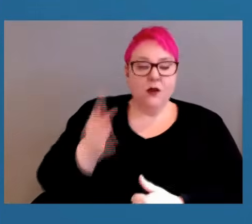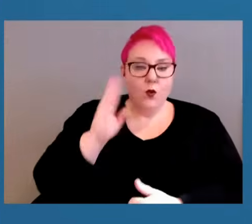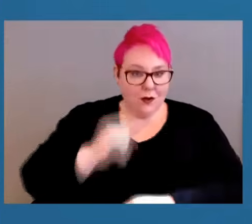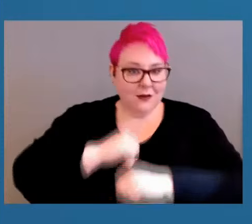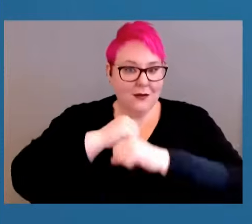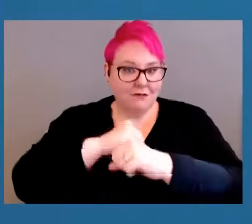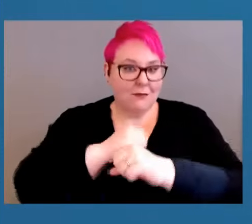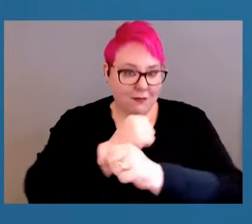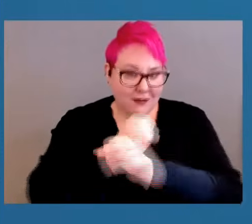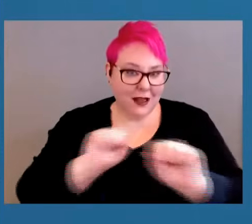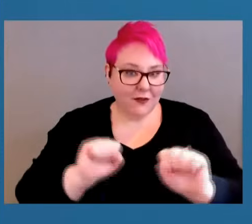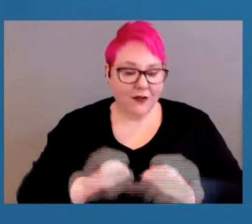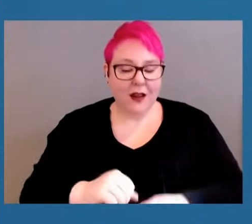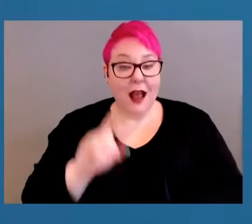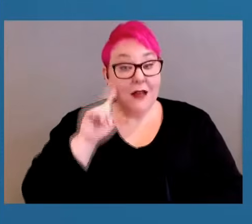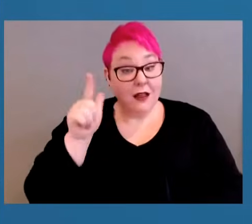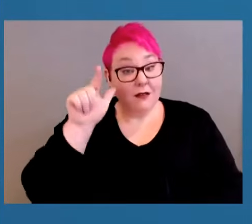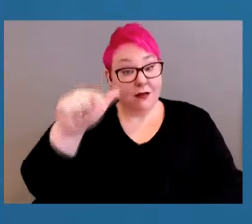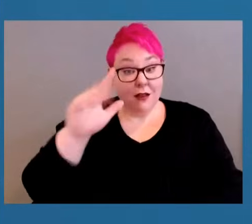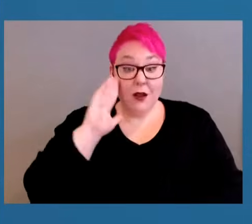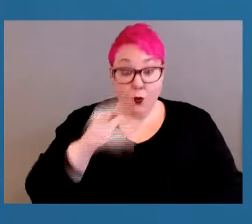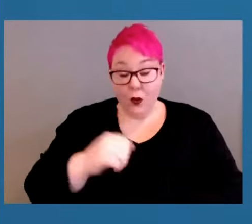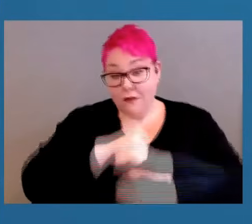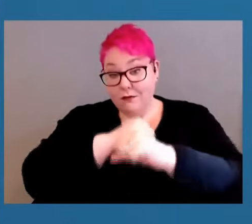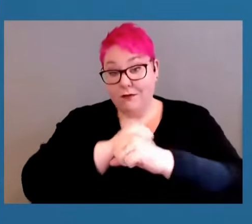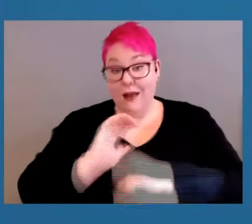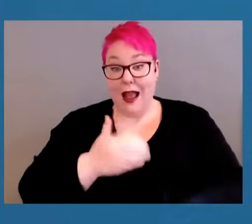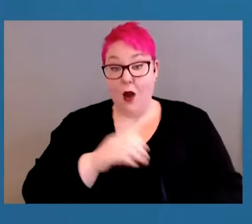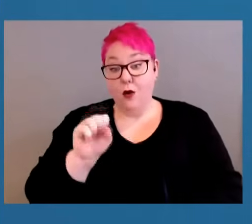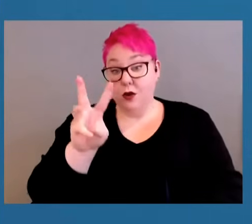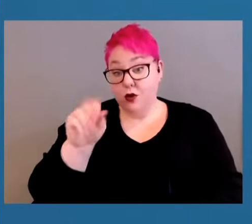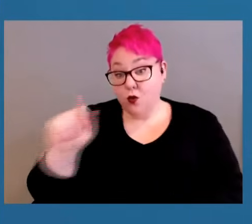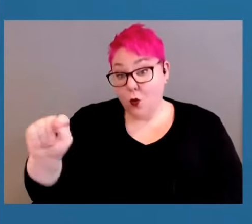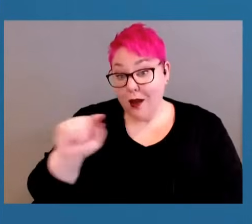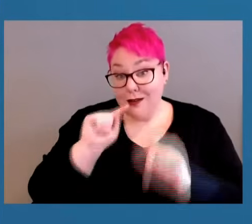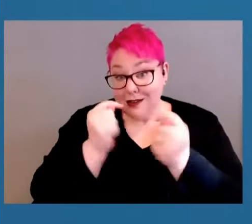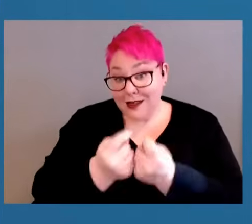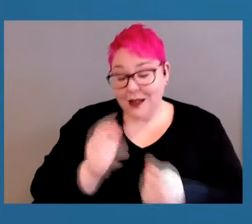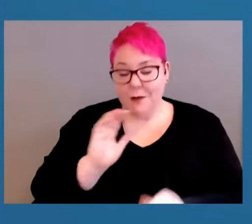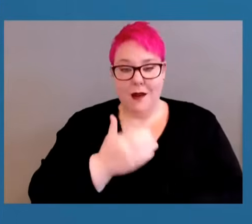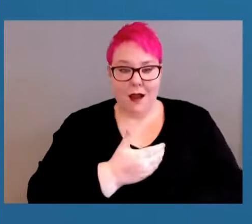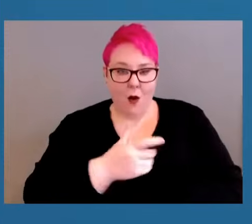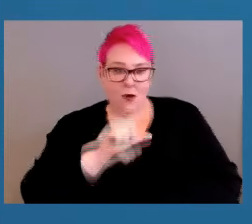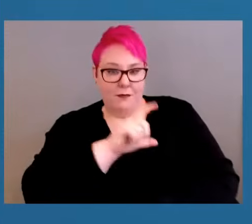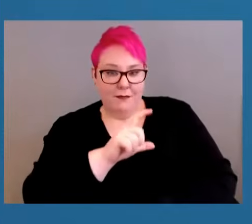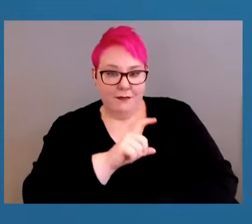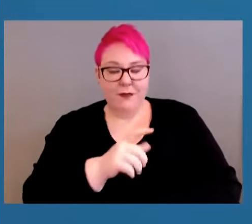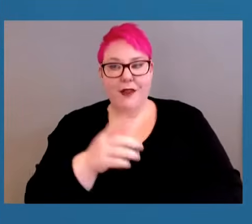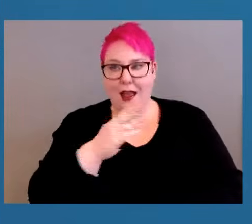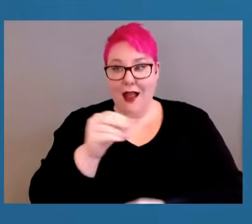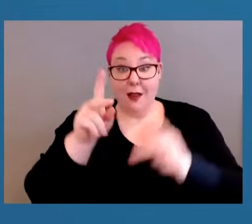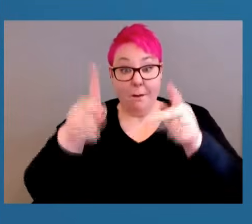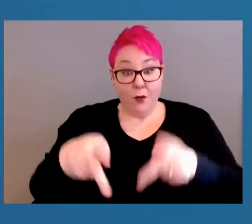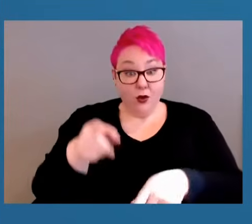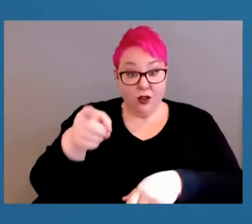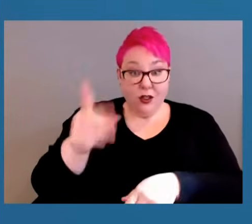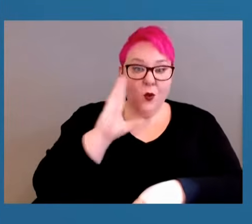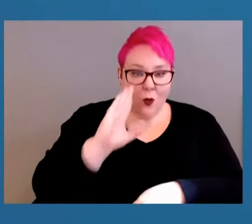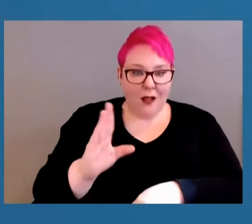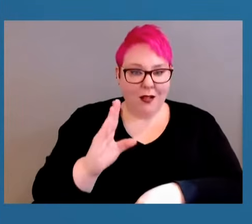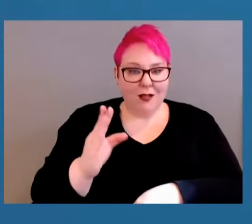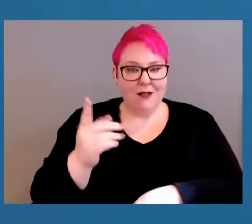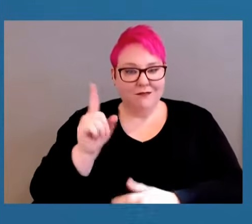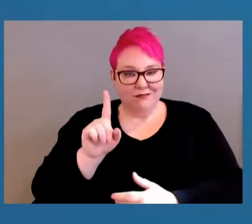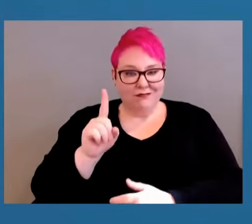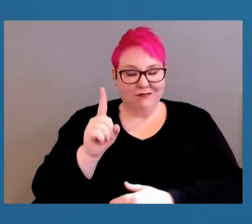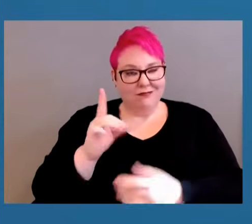actually safeguard officers, our SWAT members, and even the subject that's inside will come out as a result of this robot.